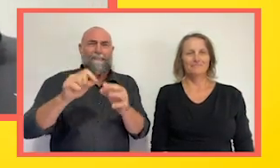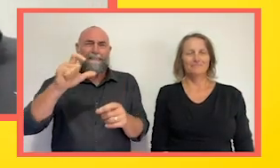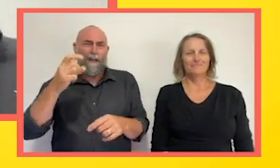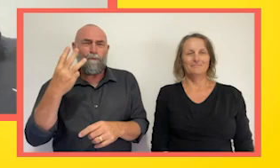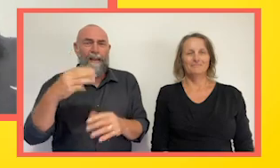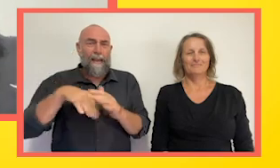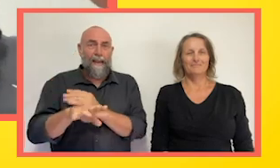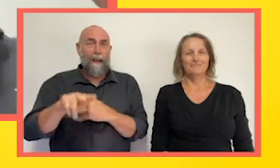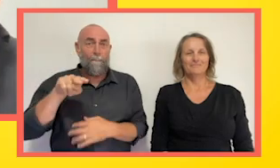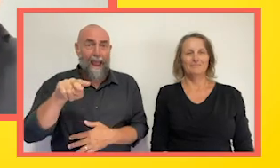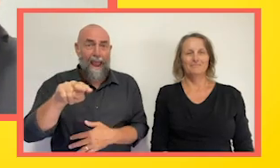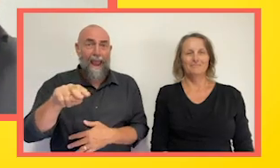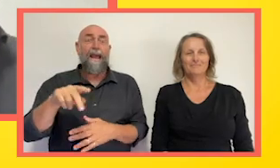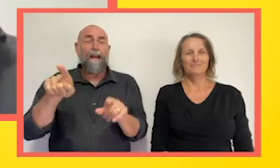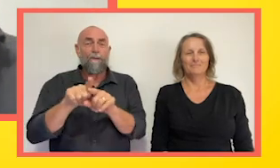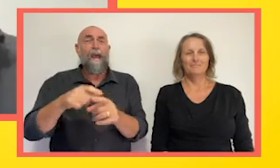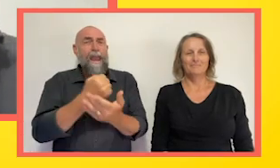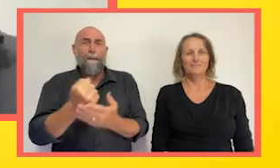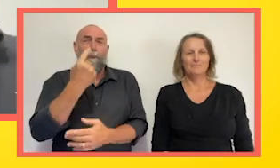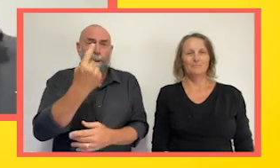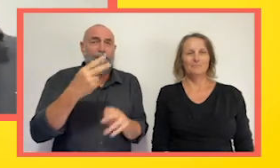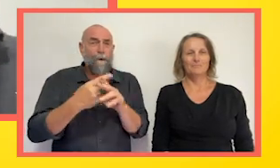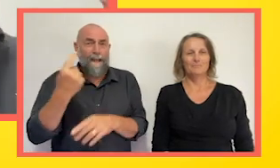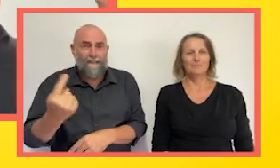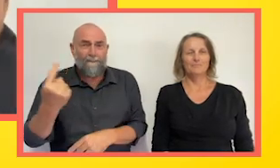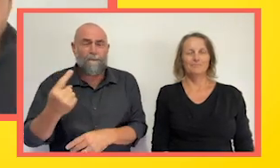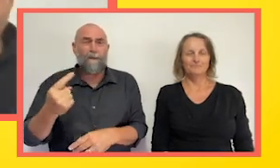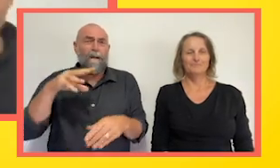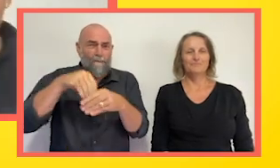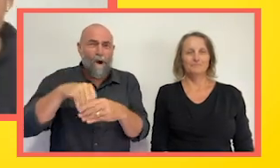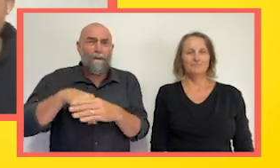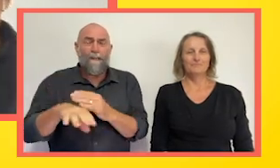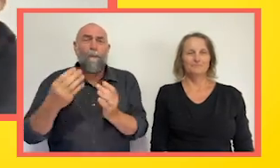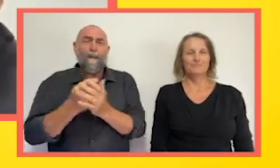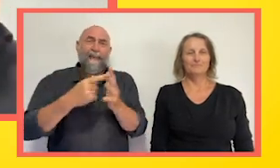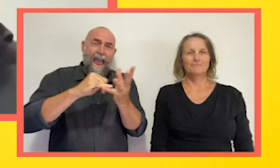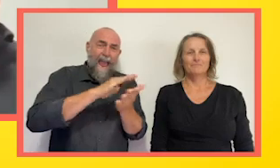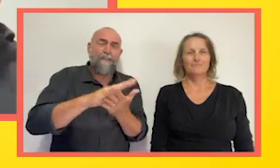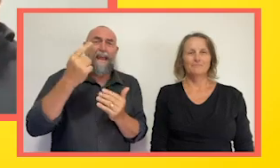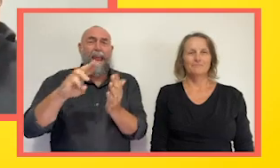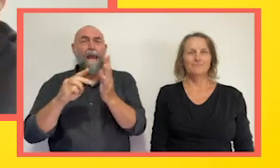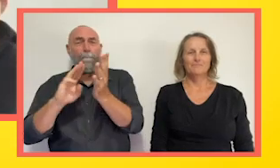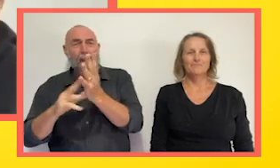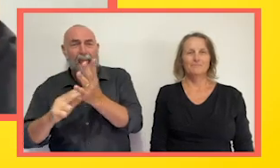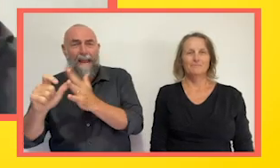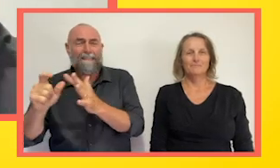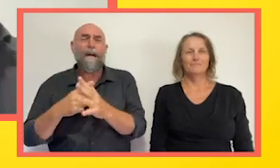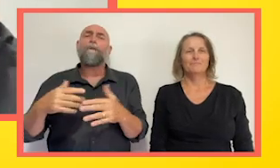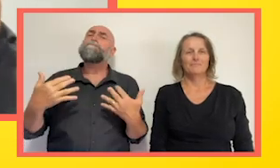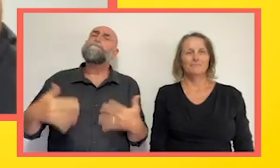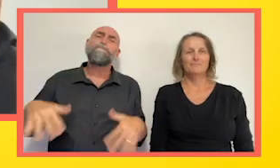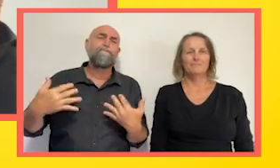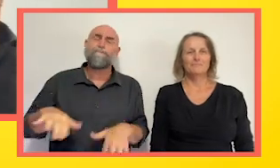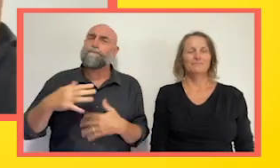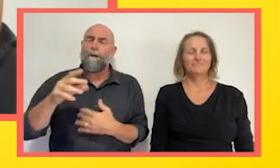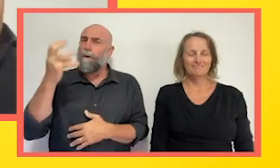and also number one in the individuals with Ash McClure and Amanda Leeson? She's been